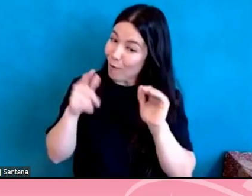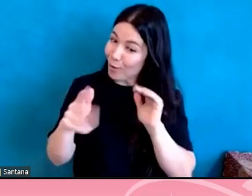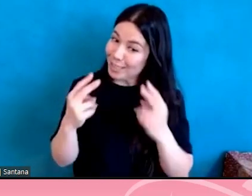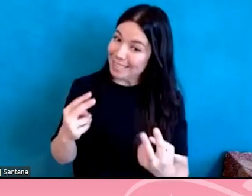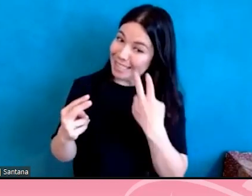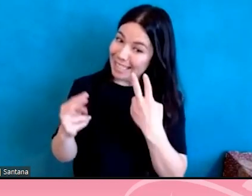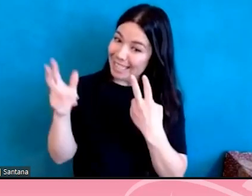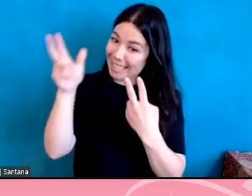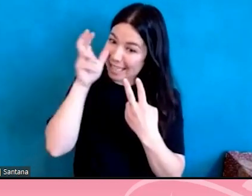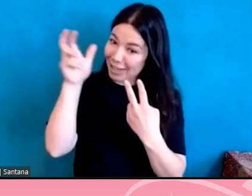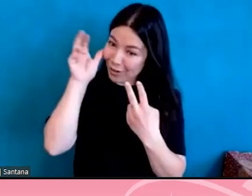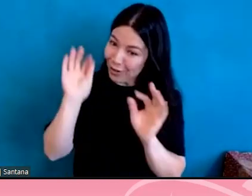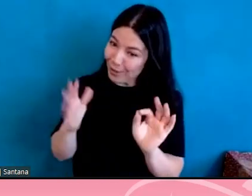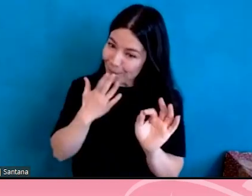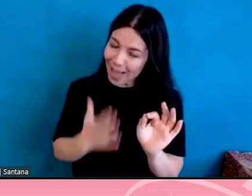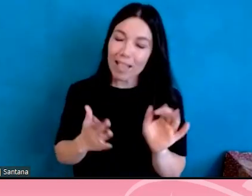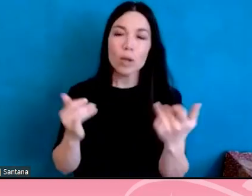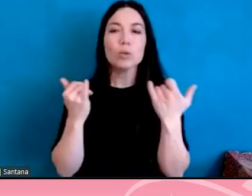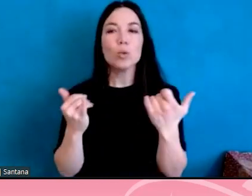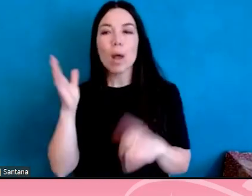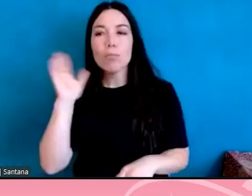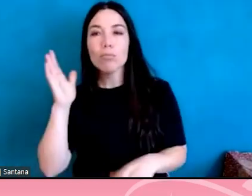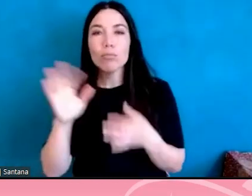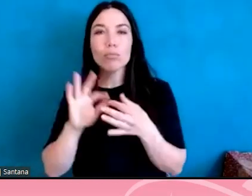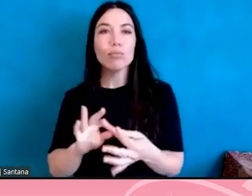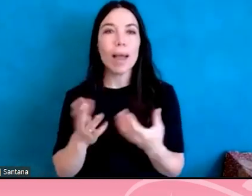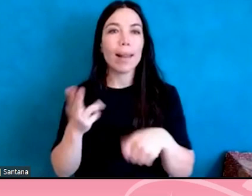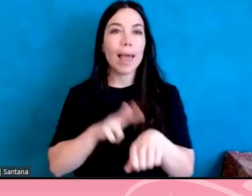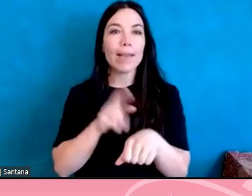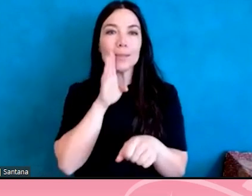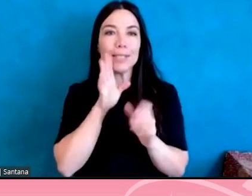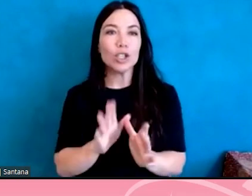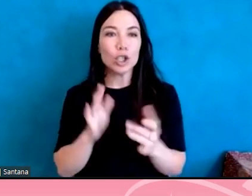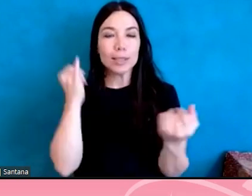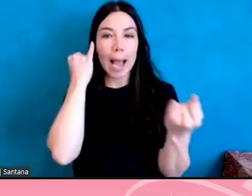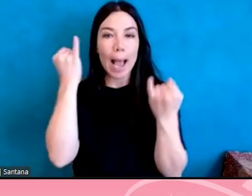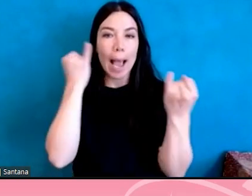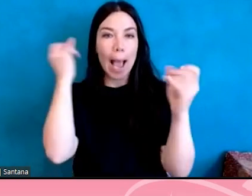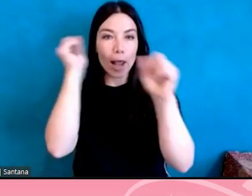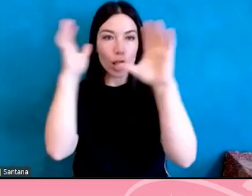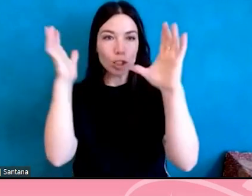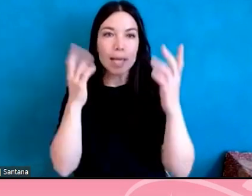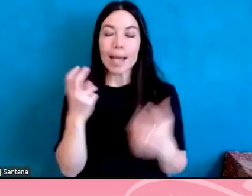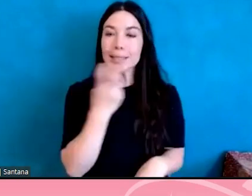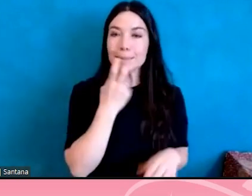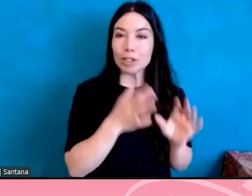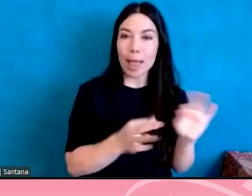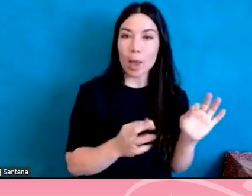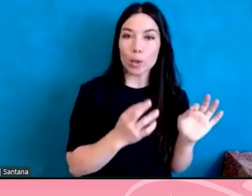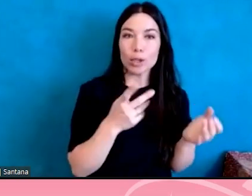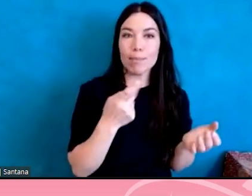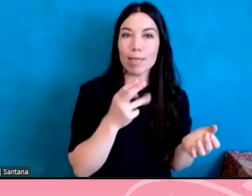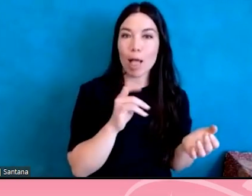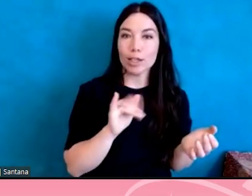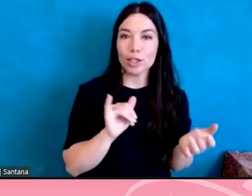give you today is about native speaker ideologies and speech-language pathology, a recipe for chaos. My name is Yolanda Holt.